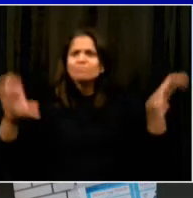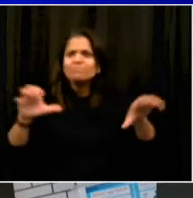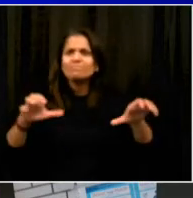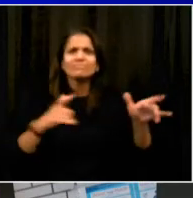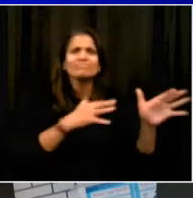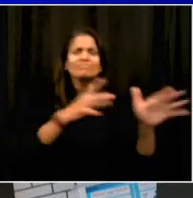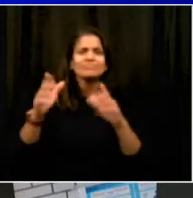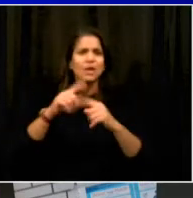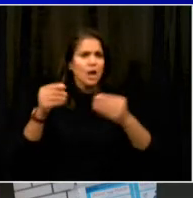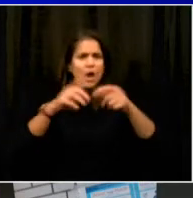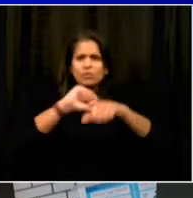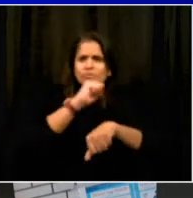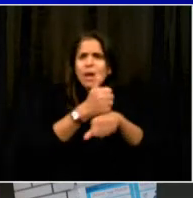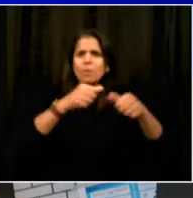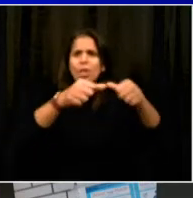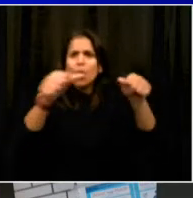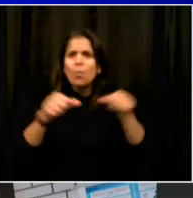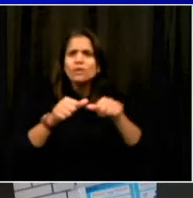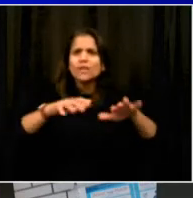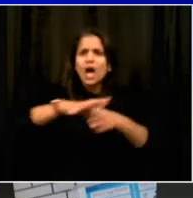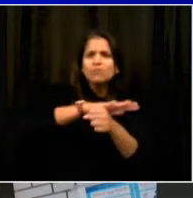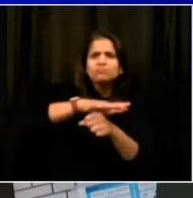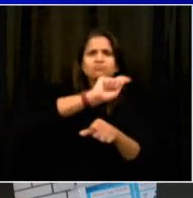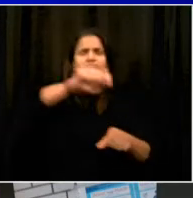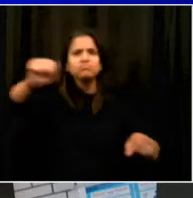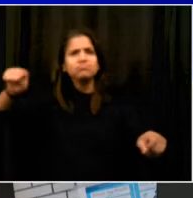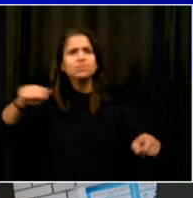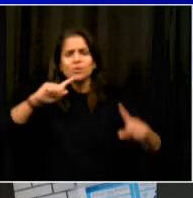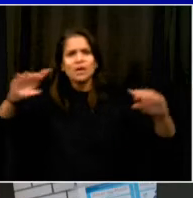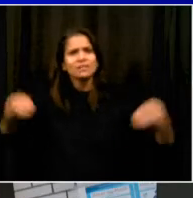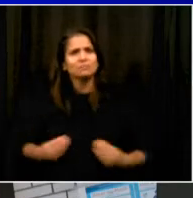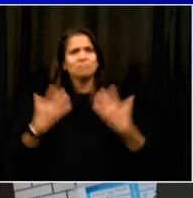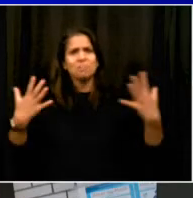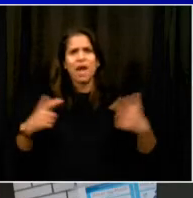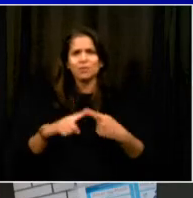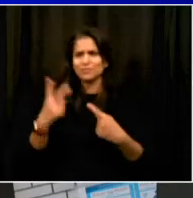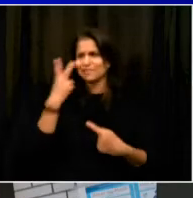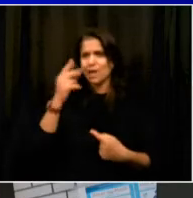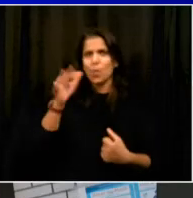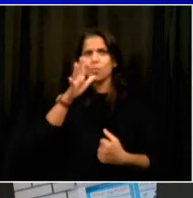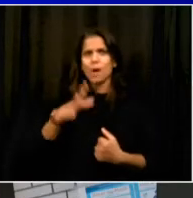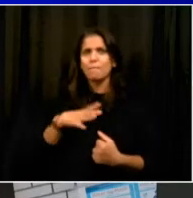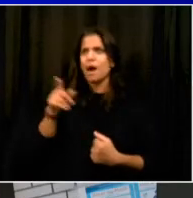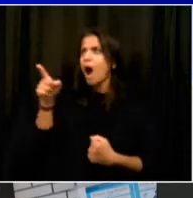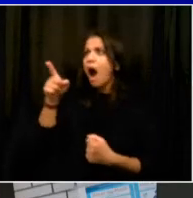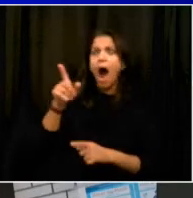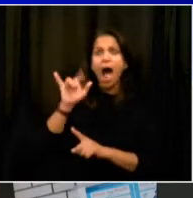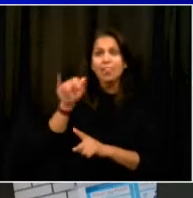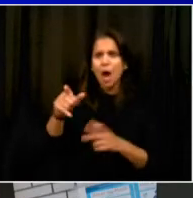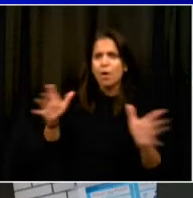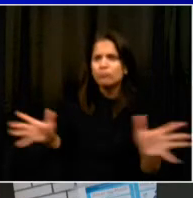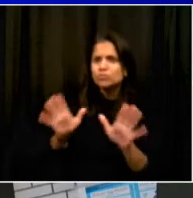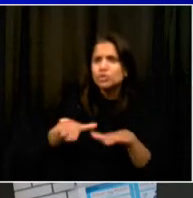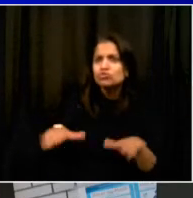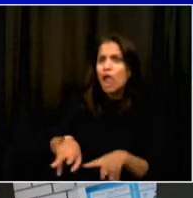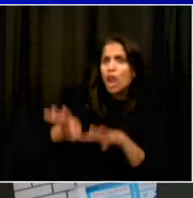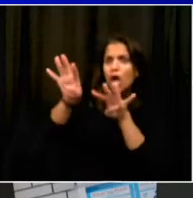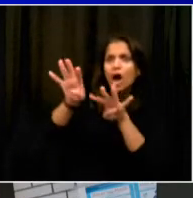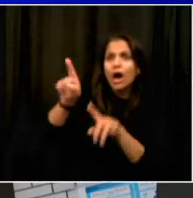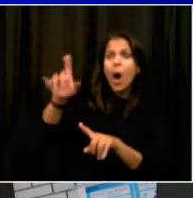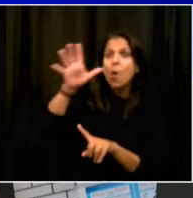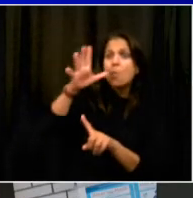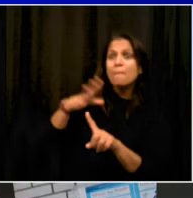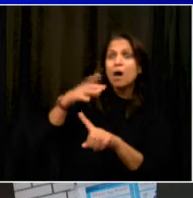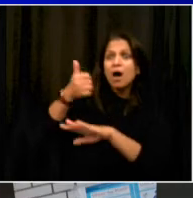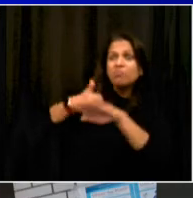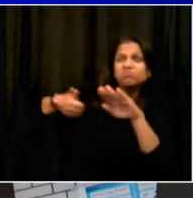young women, to see their potential. And she is another reminder of how important public education is, what a